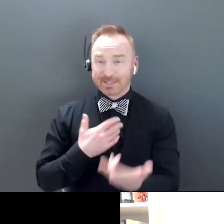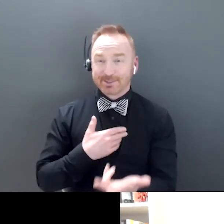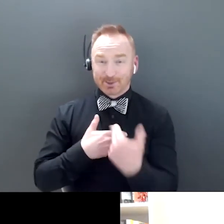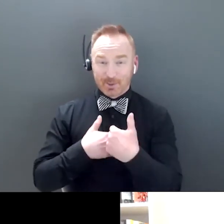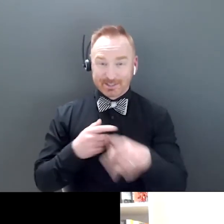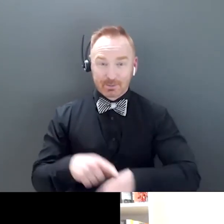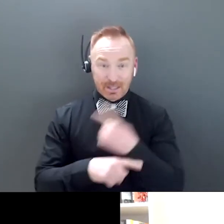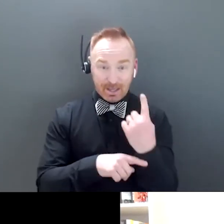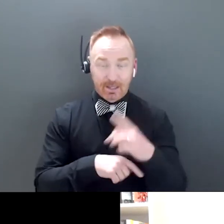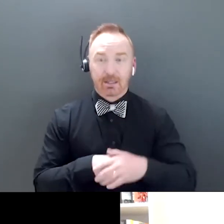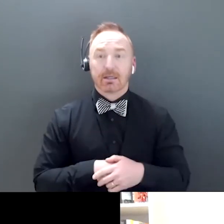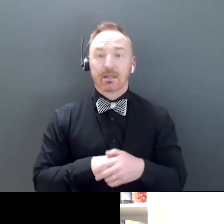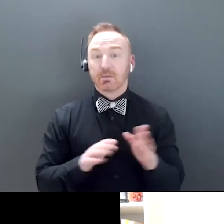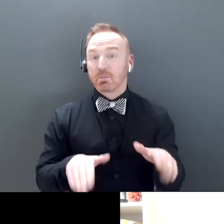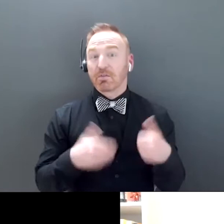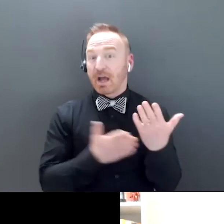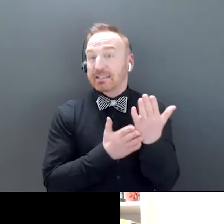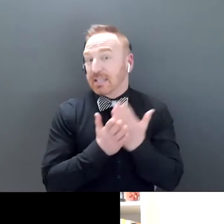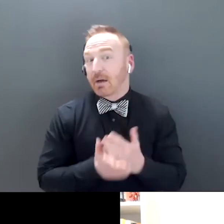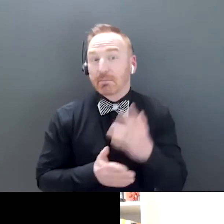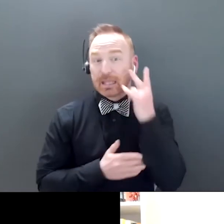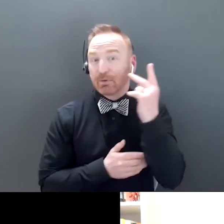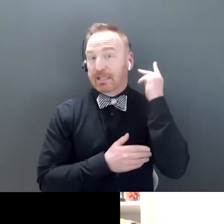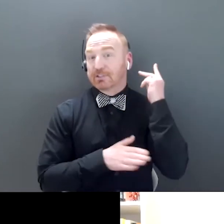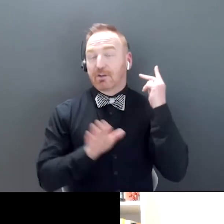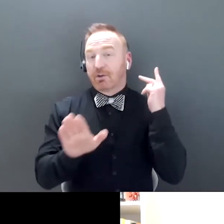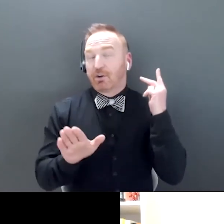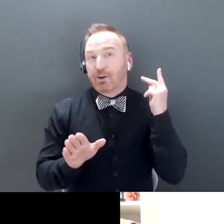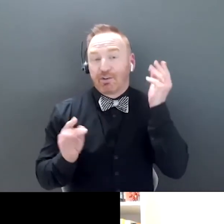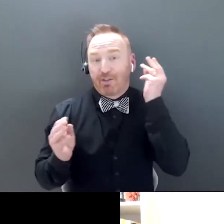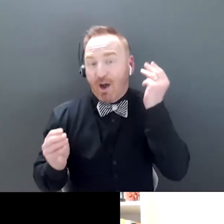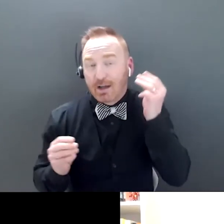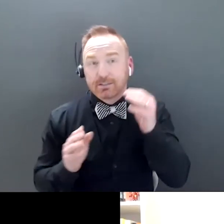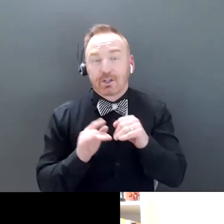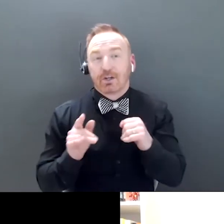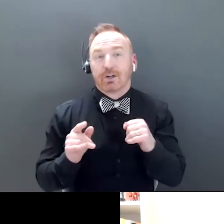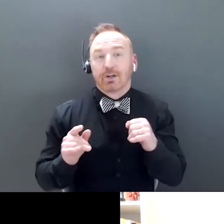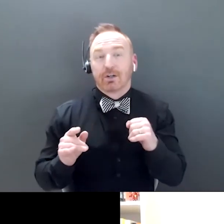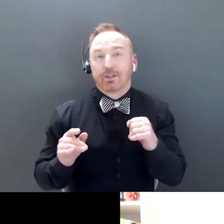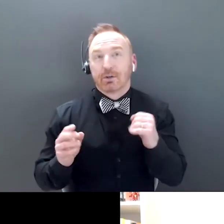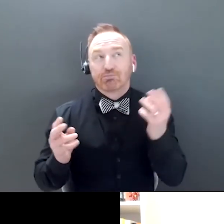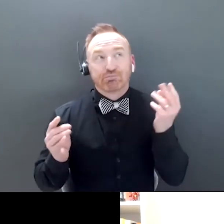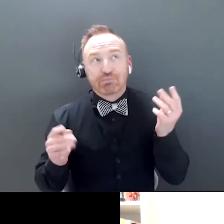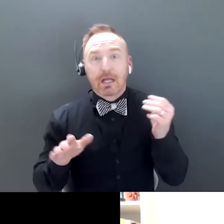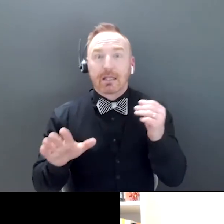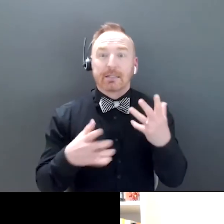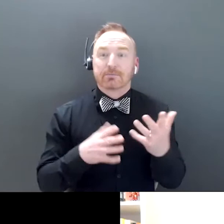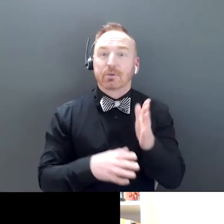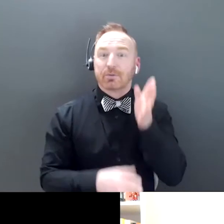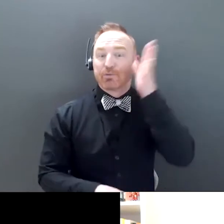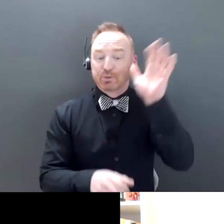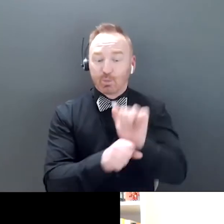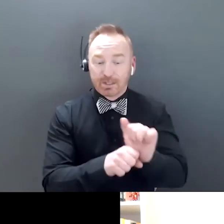and maybe provide us with some reflections on her thoughts with regards to inclusion in the future of work.